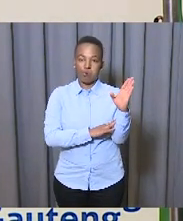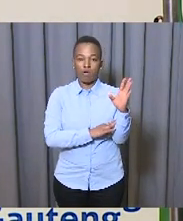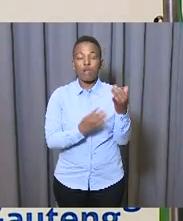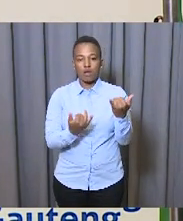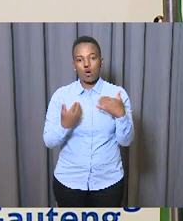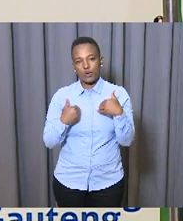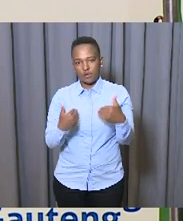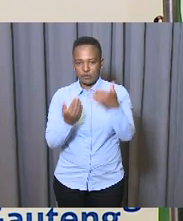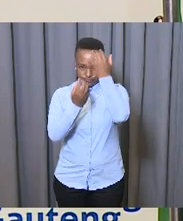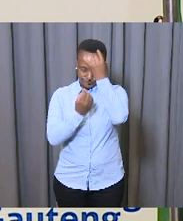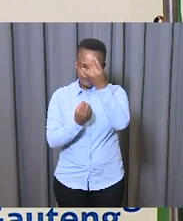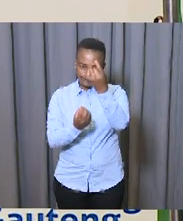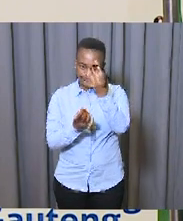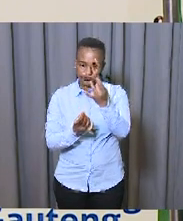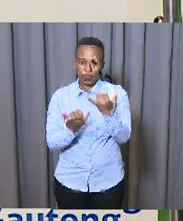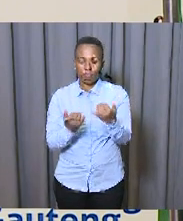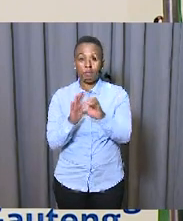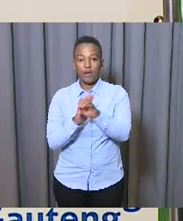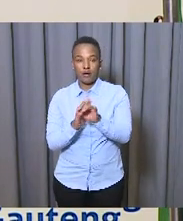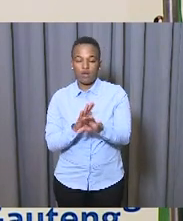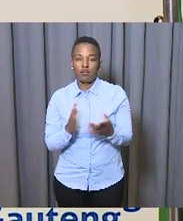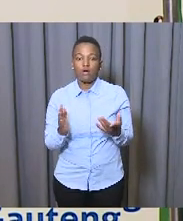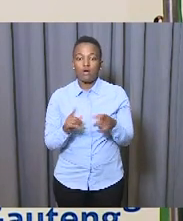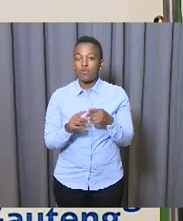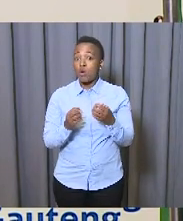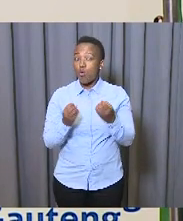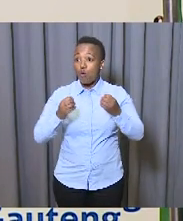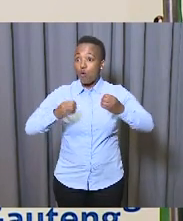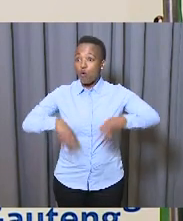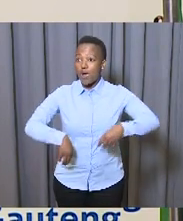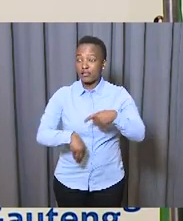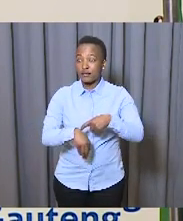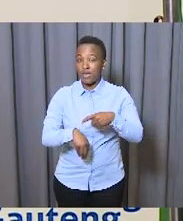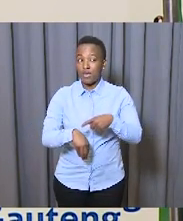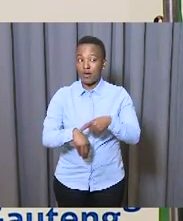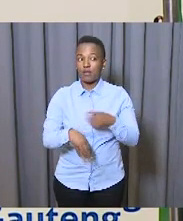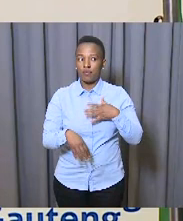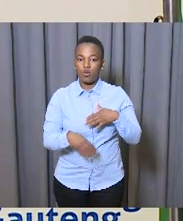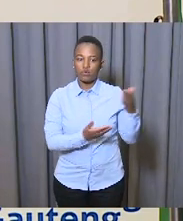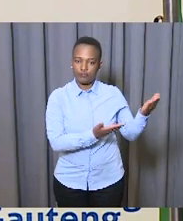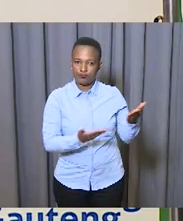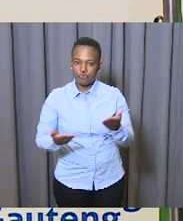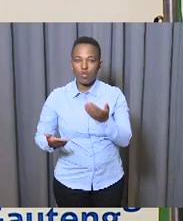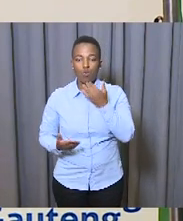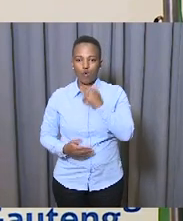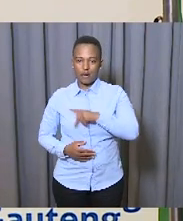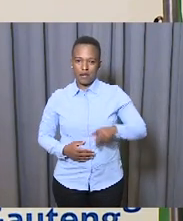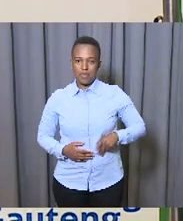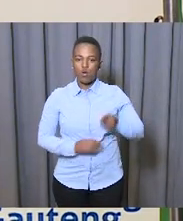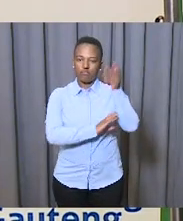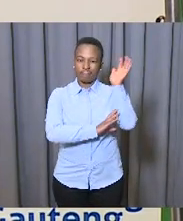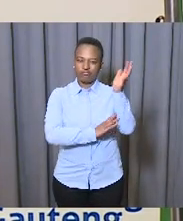to start with our briefing. And without any further waste of time, I would like to call upon the Premier to come and speak to